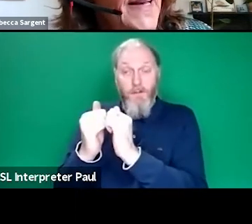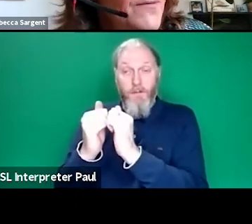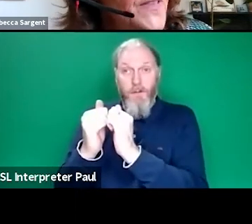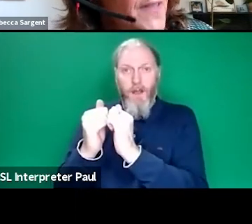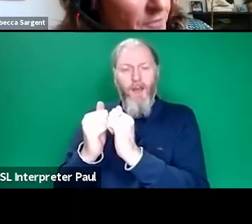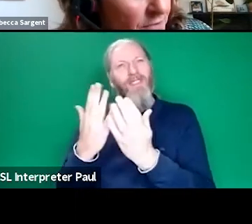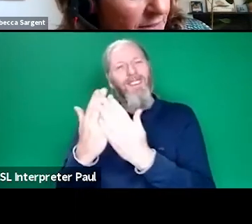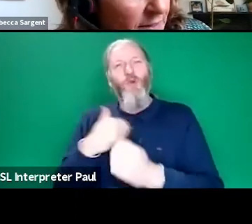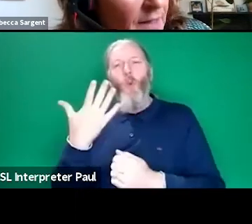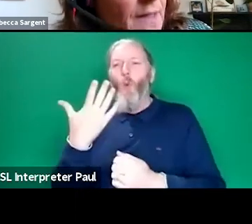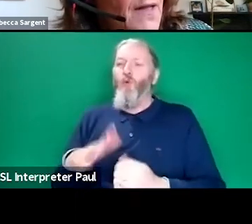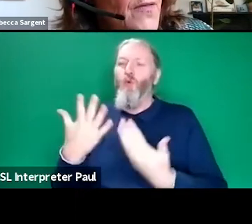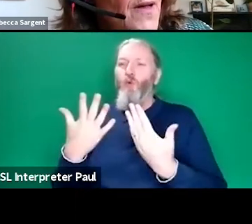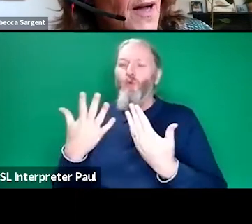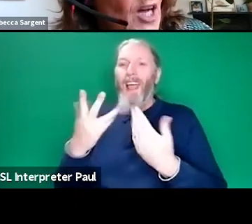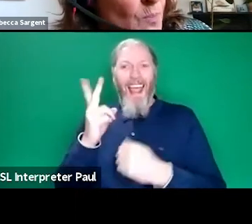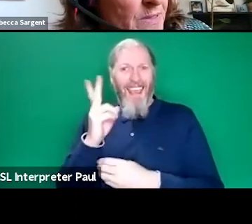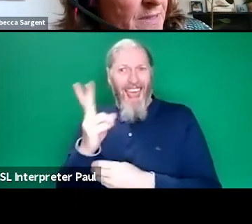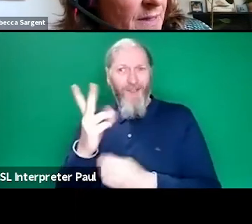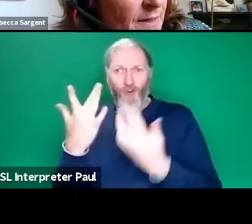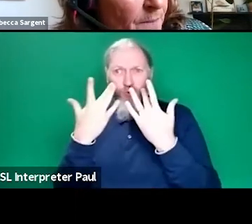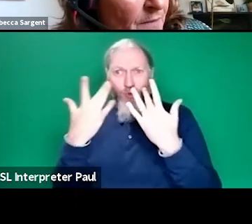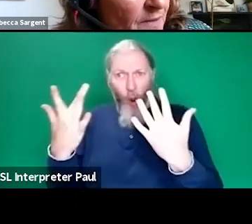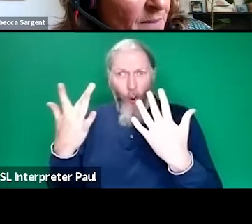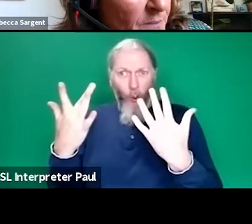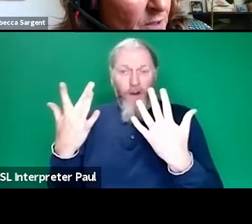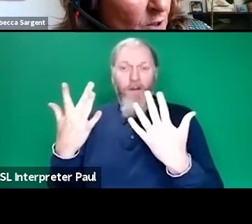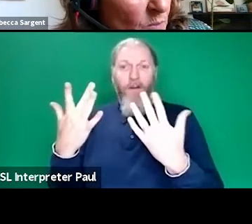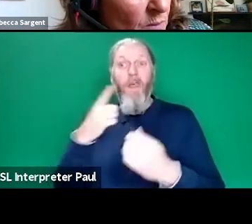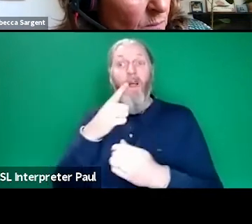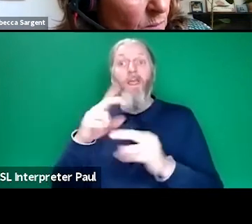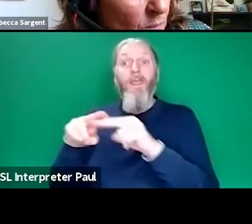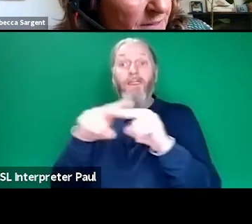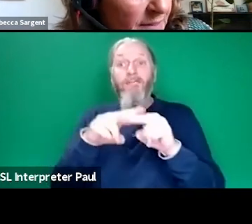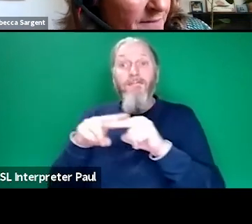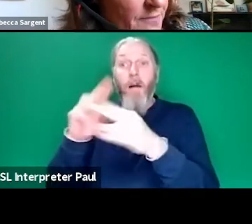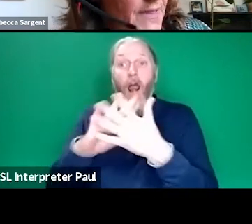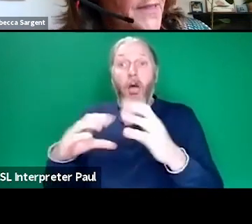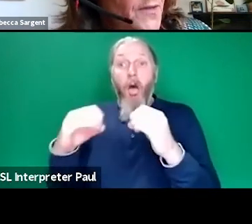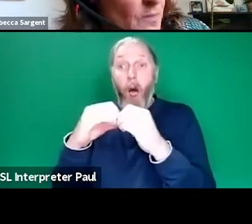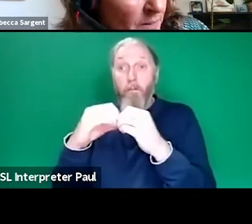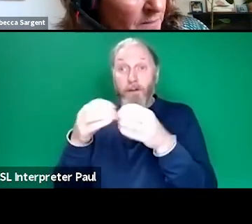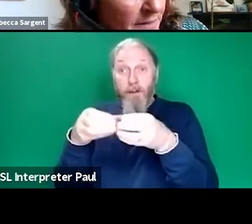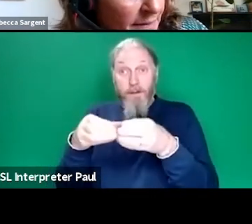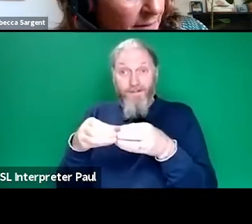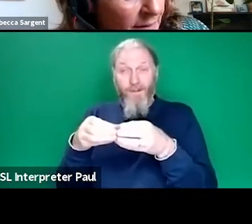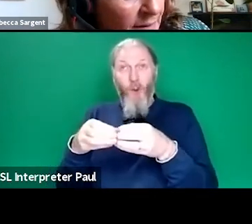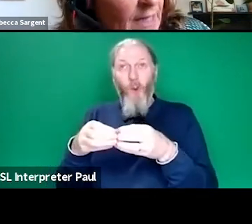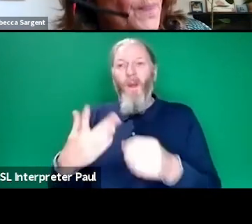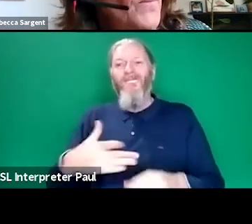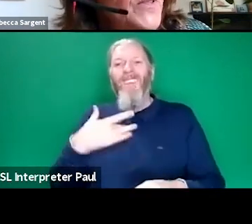sort of emphasize really that hubs, the family hubs in Cornwall, we see it really as not a